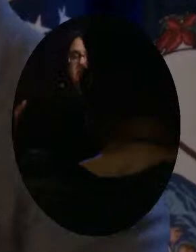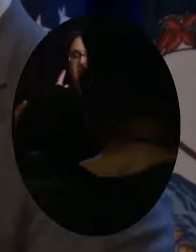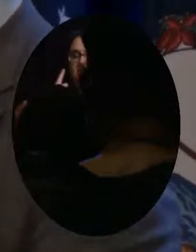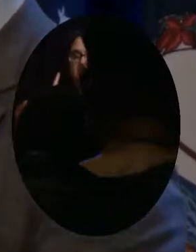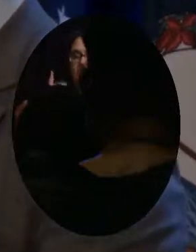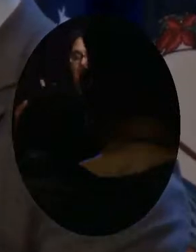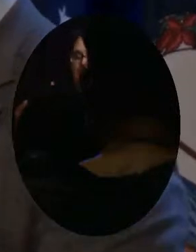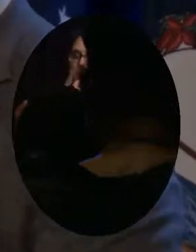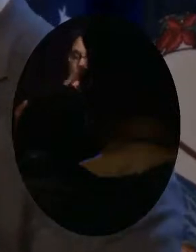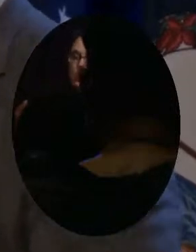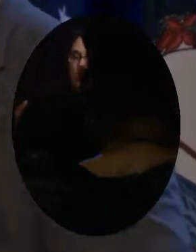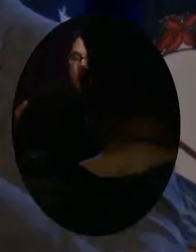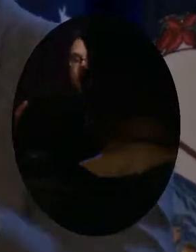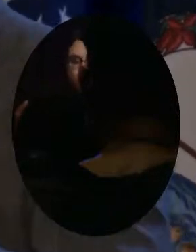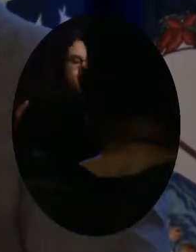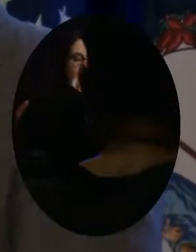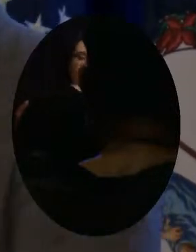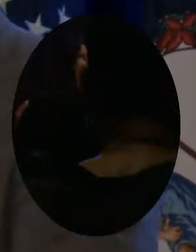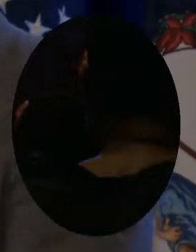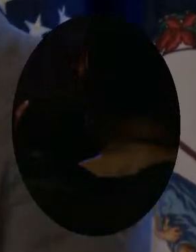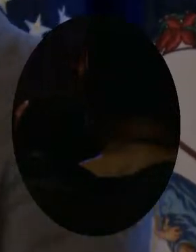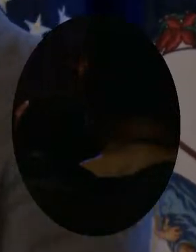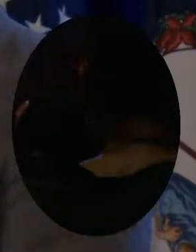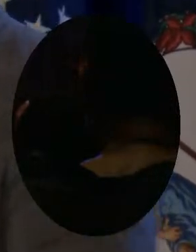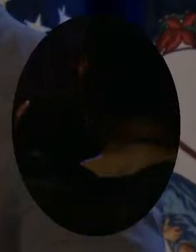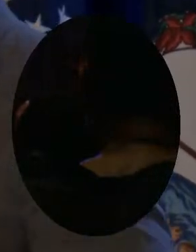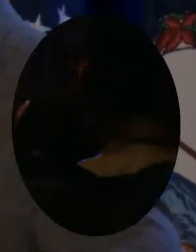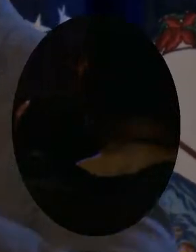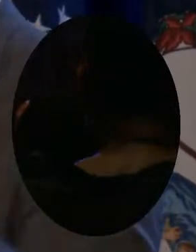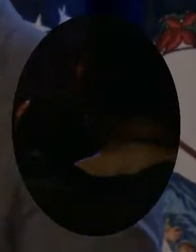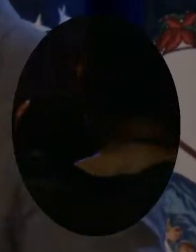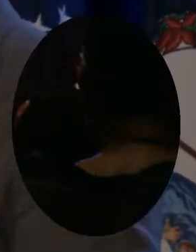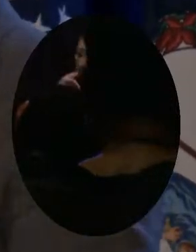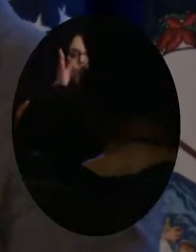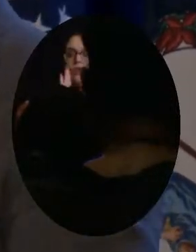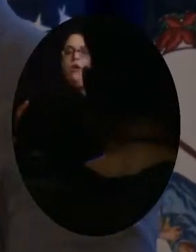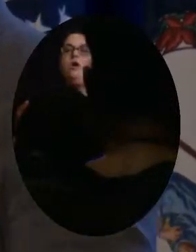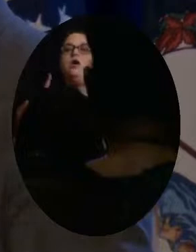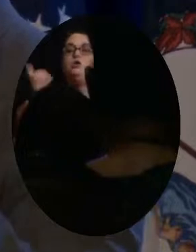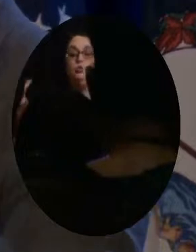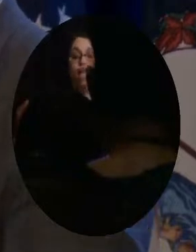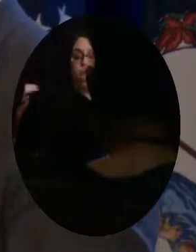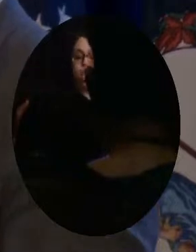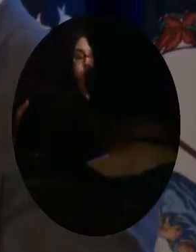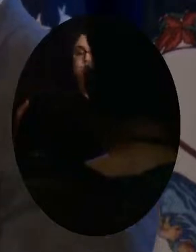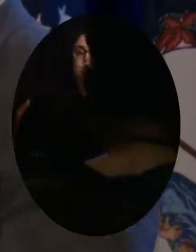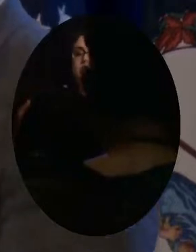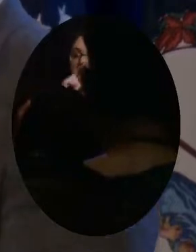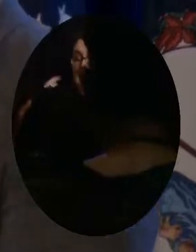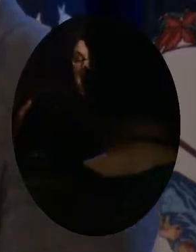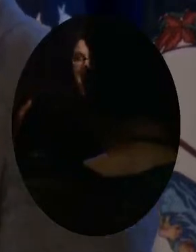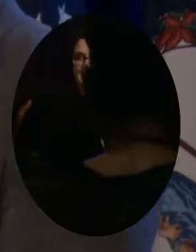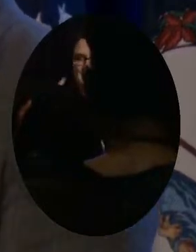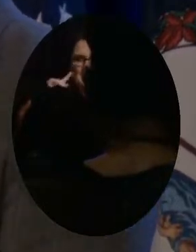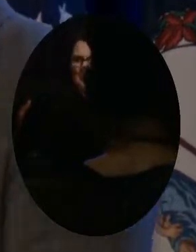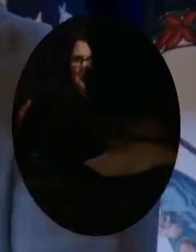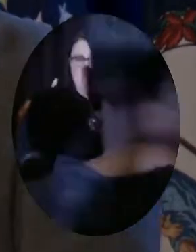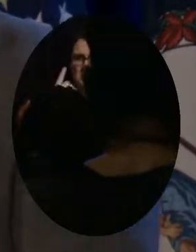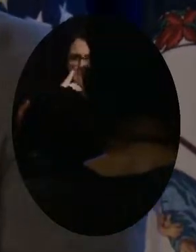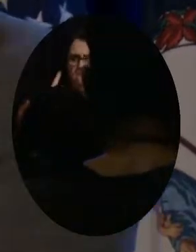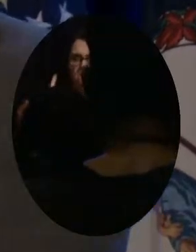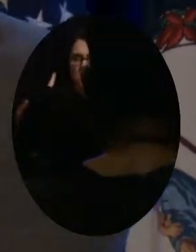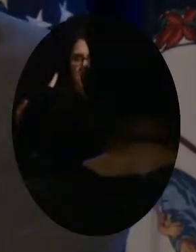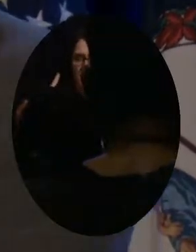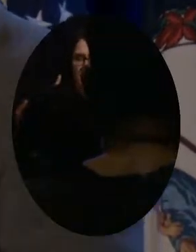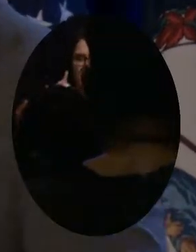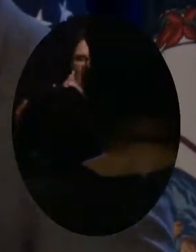least and the left out. We thank you this day, O God, that you have assembled us, that we are not here just in